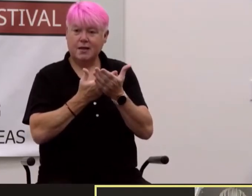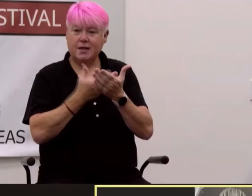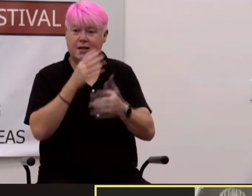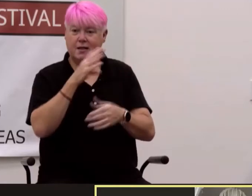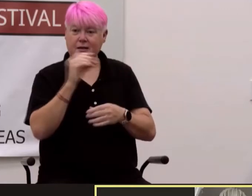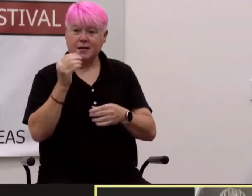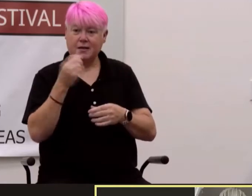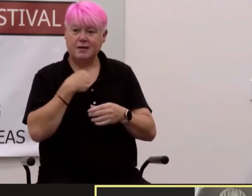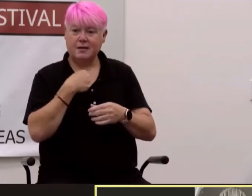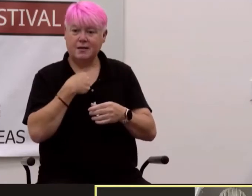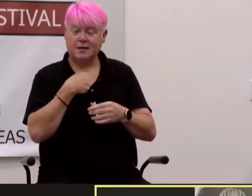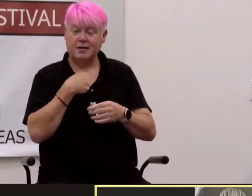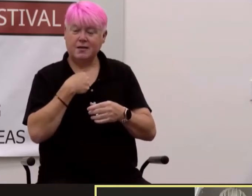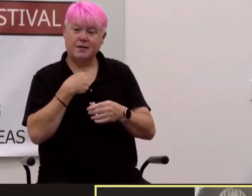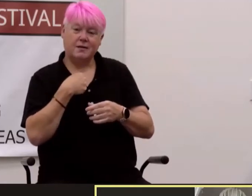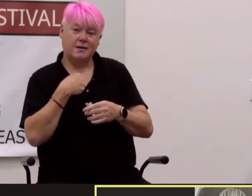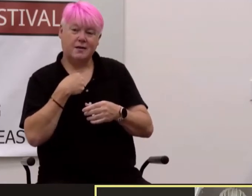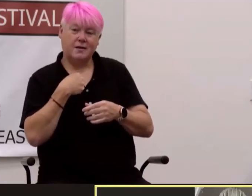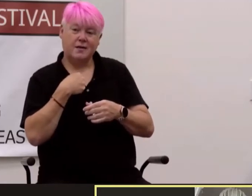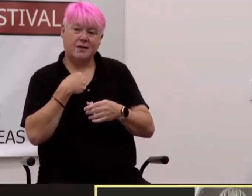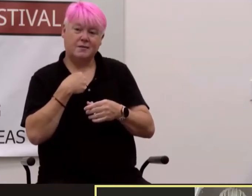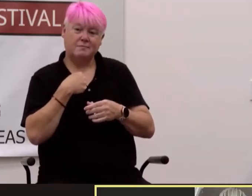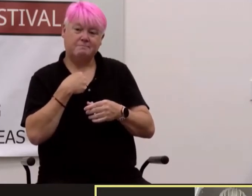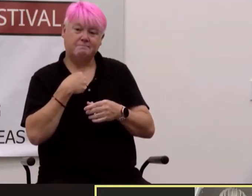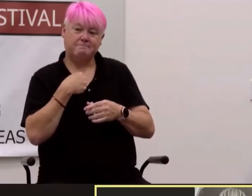I provoke and